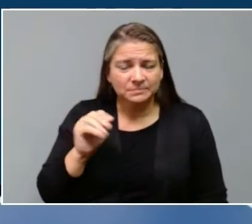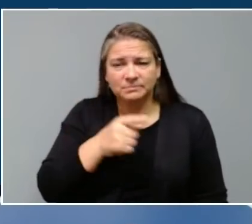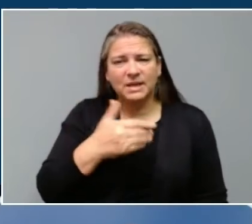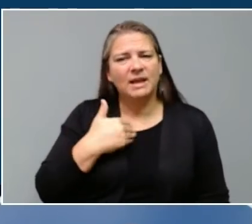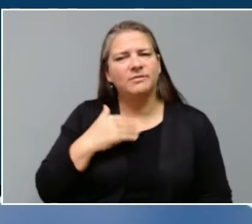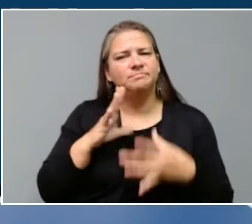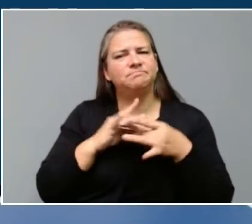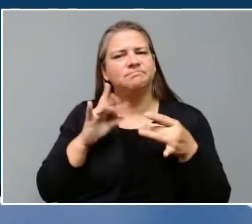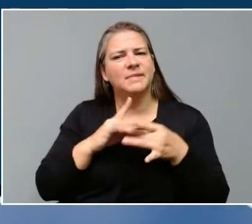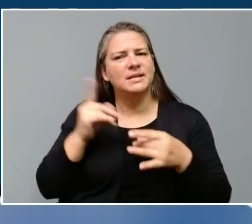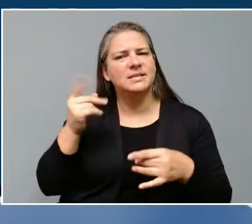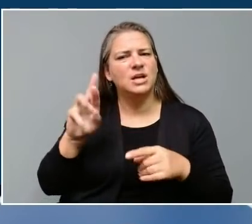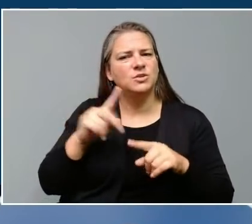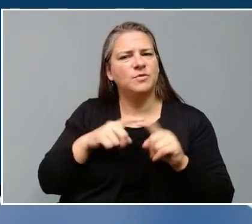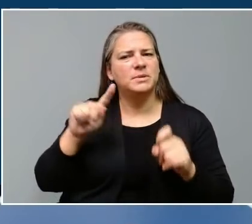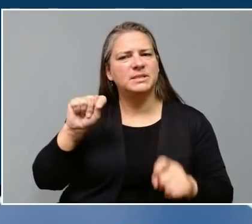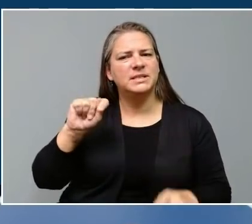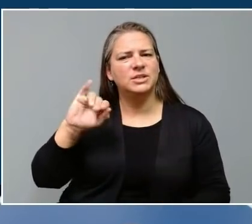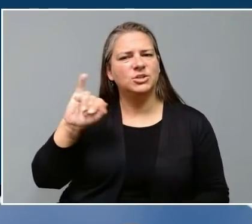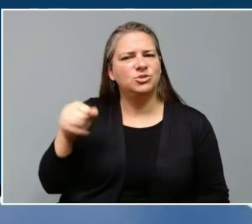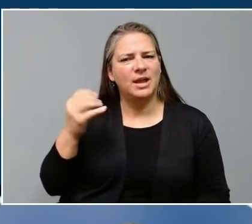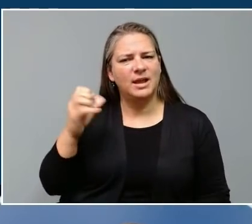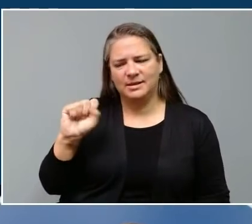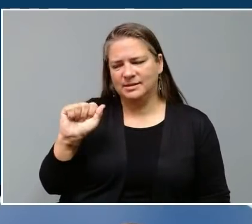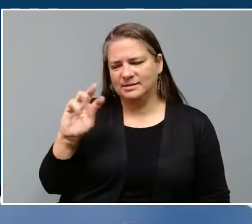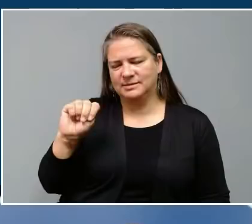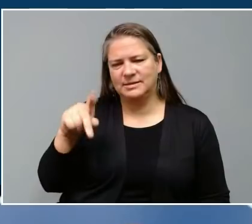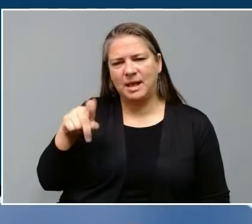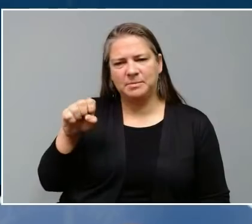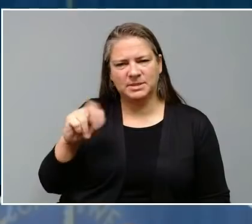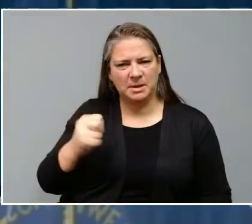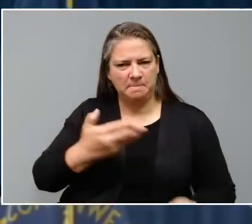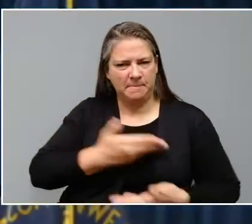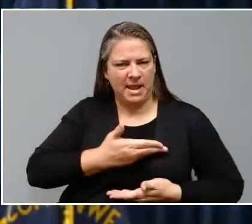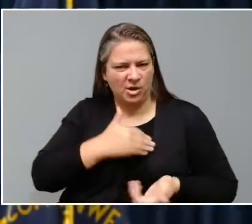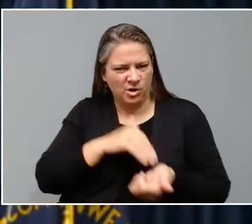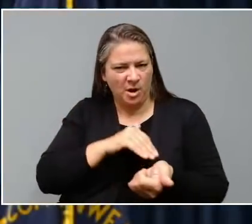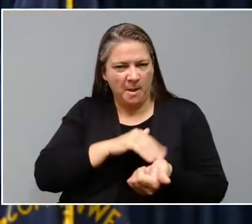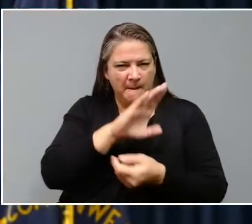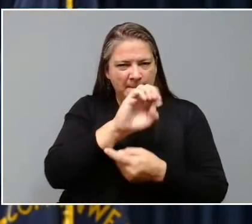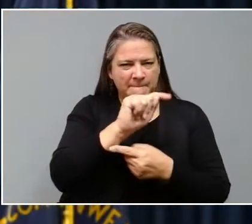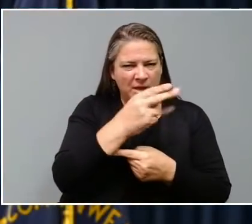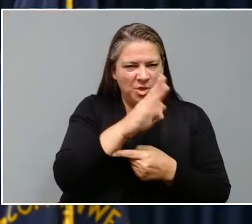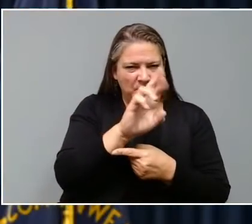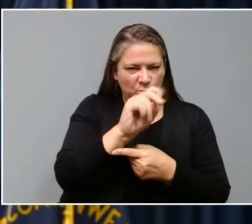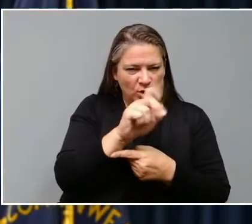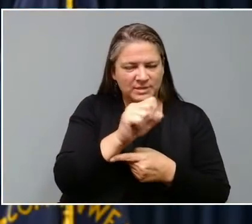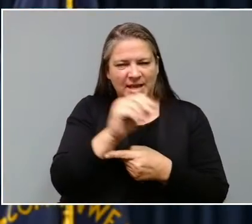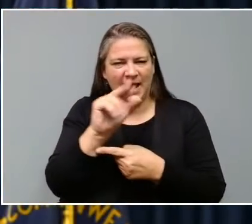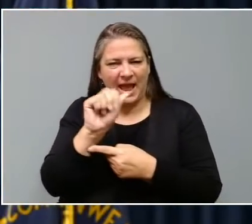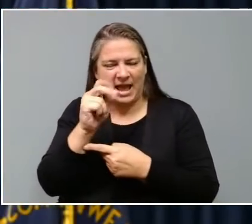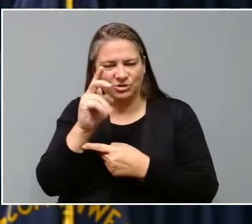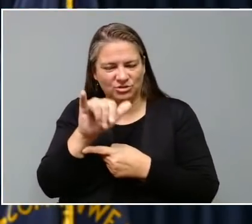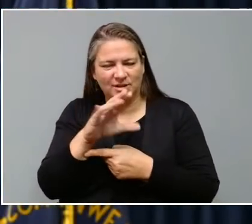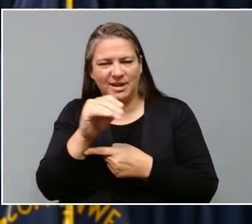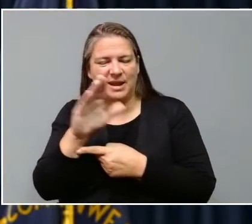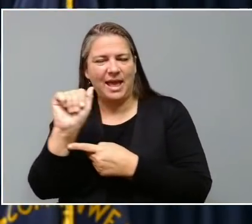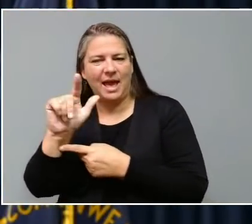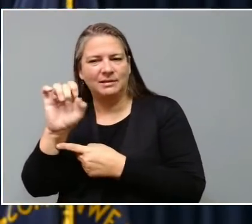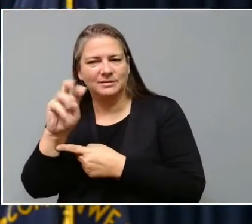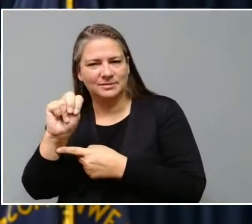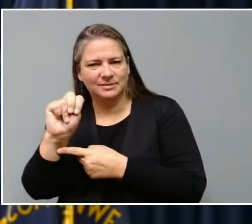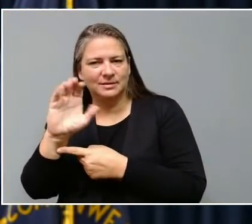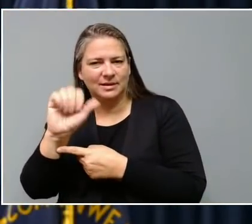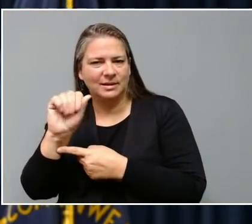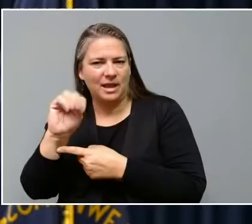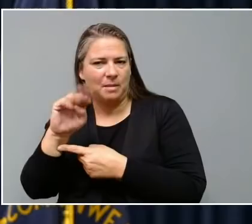at TJ Sampson today, pediatric doctors, Dr. Beth Brooks, Dr. Ashley Matney, and Dr. Allison Campbell. And they're going to